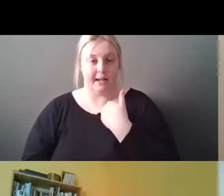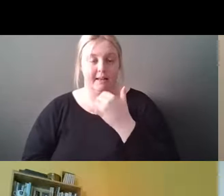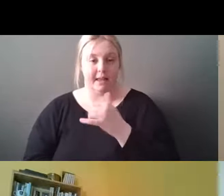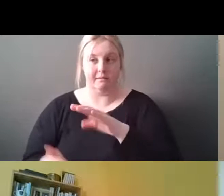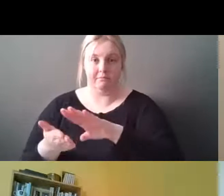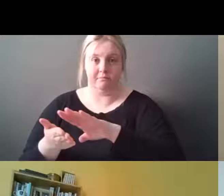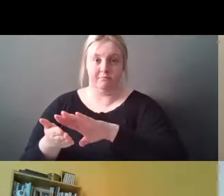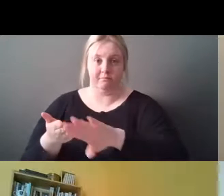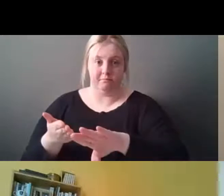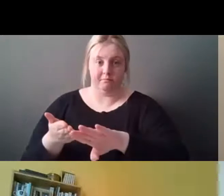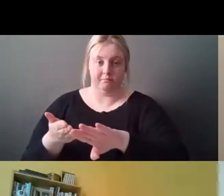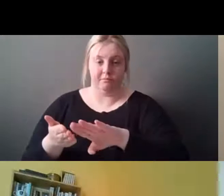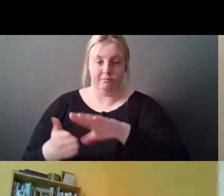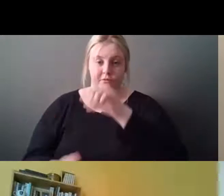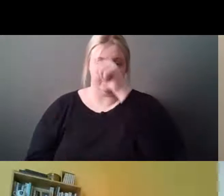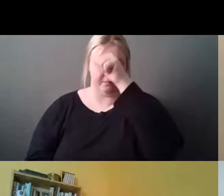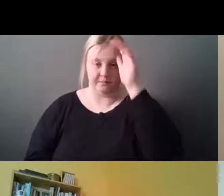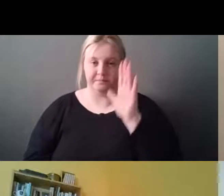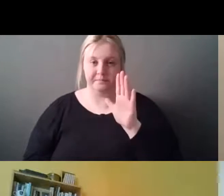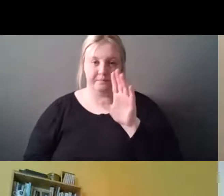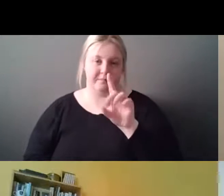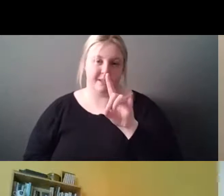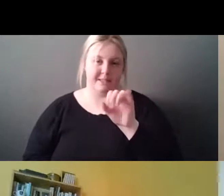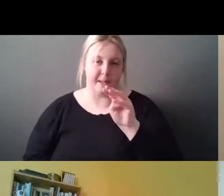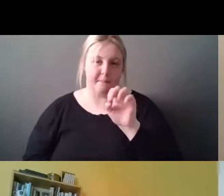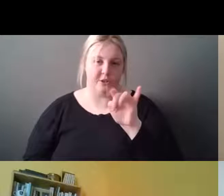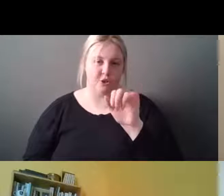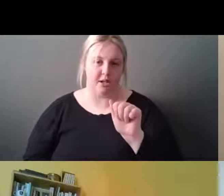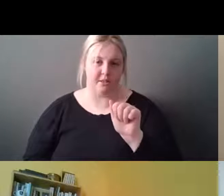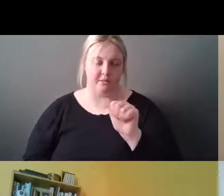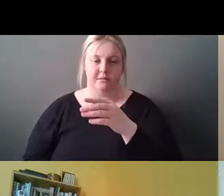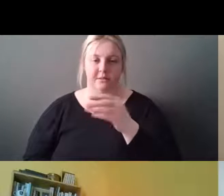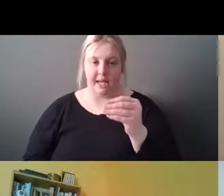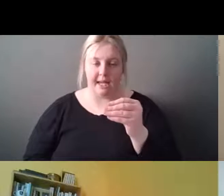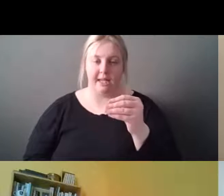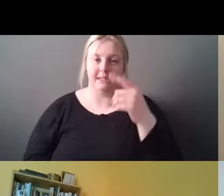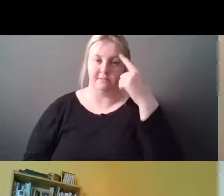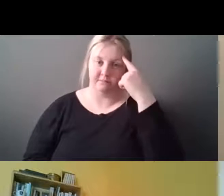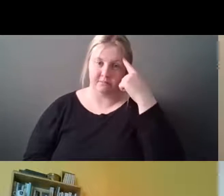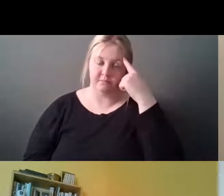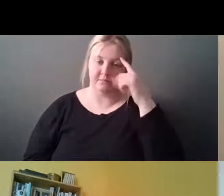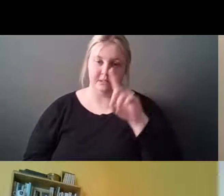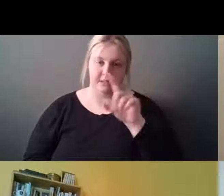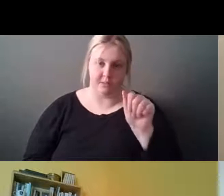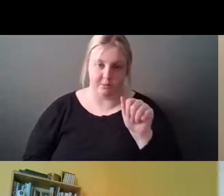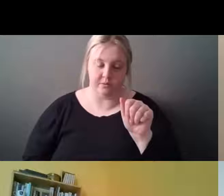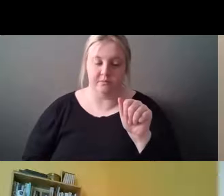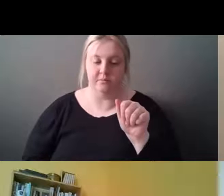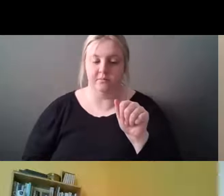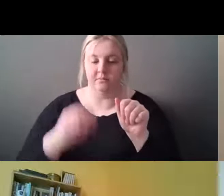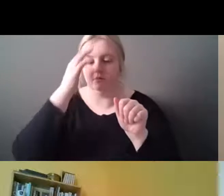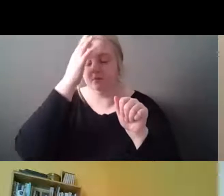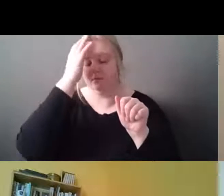fact dementia and cognitive impairment, because we really had to, in order that it be